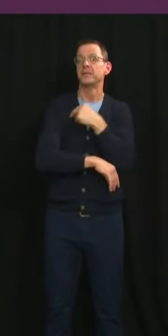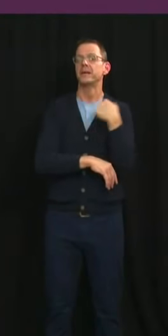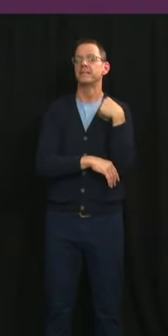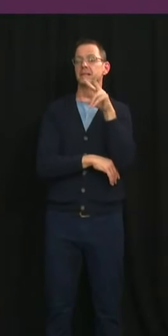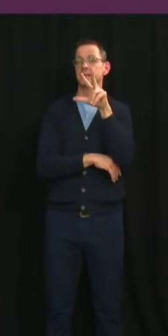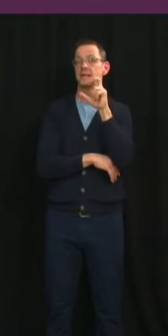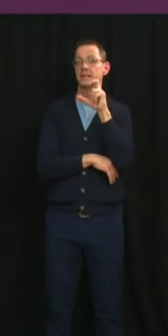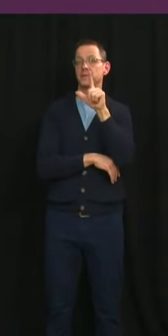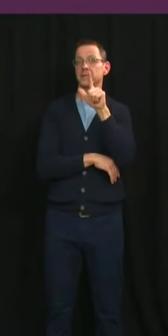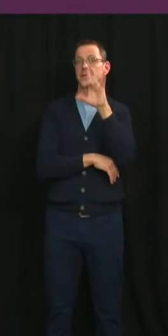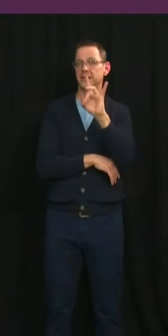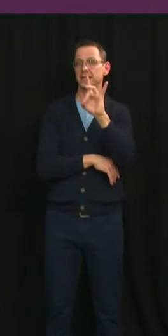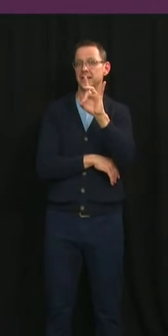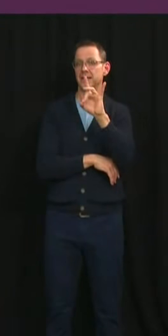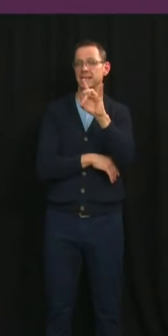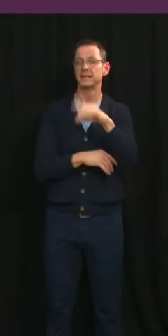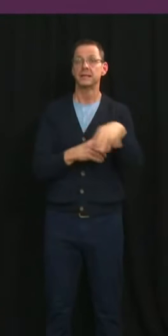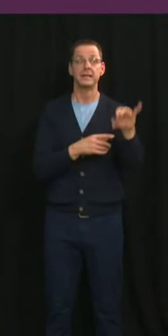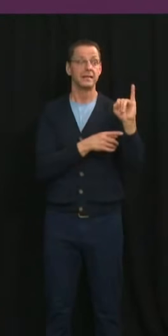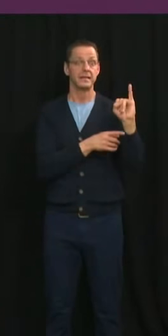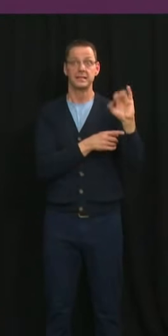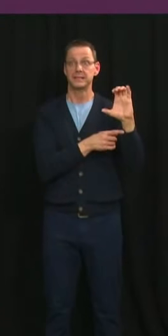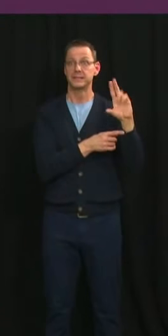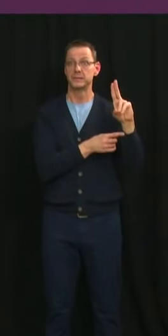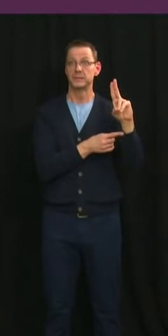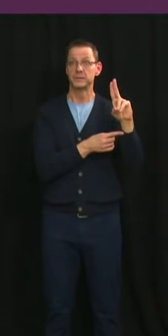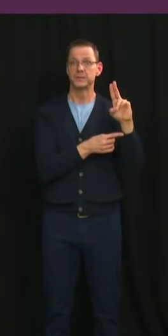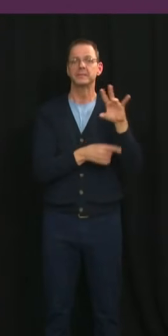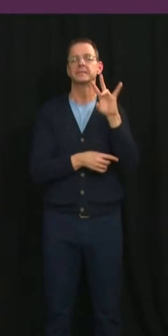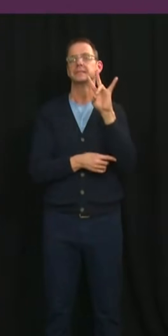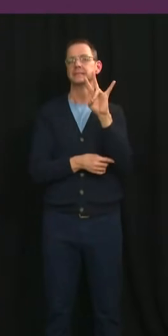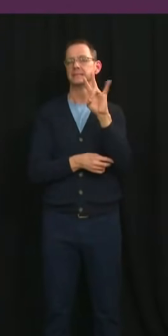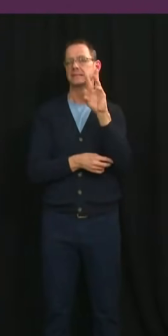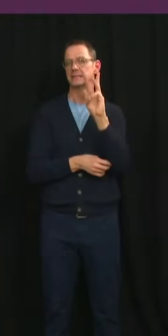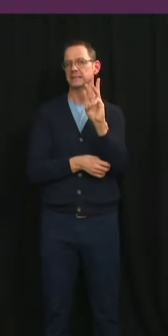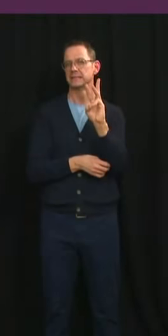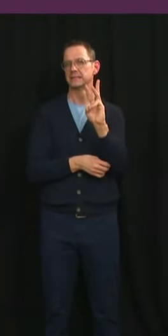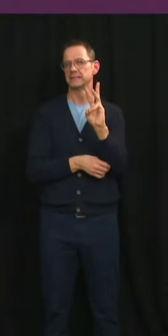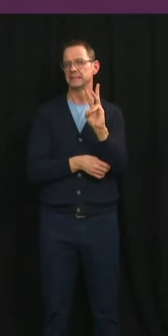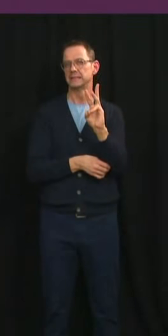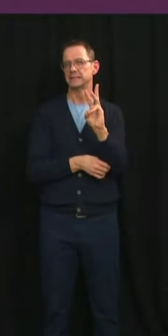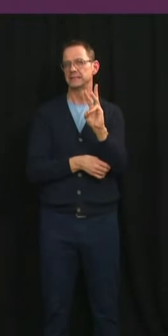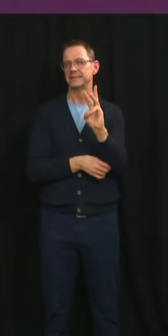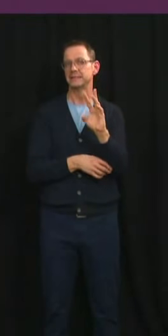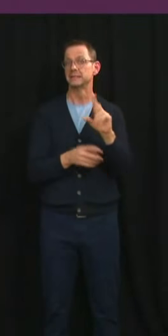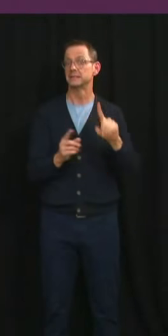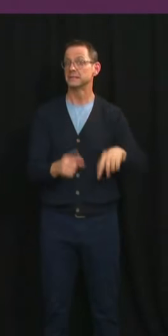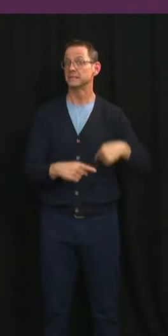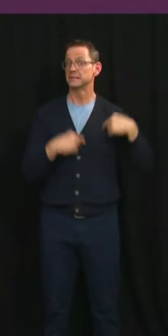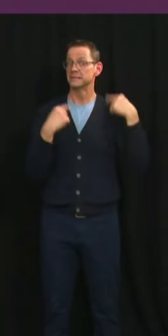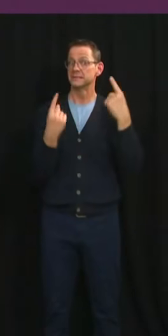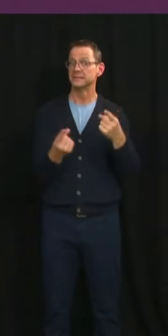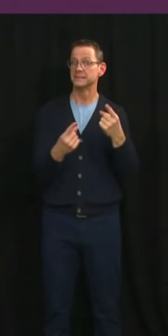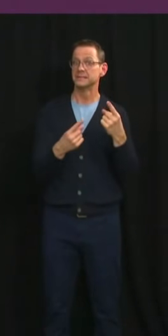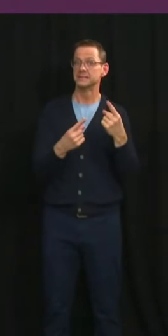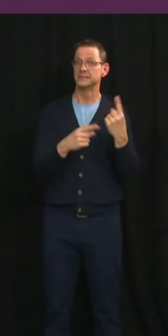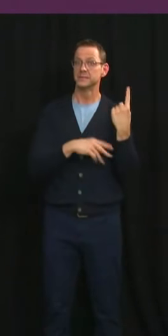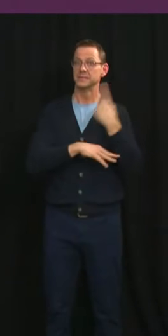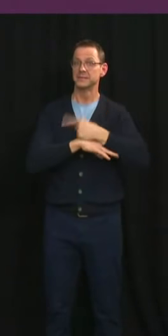missed. My thoughts are with anyone who has lost a loved one during the COVID-19 pandemic, whether to the virus or any other